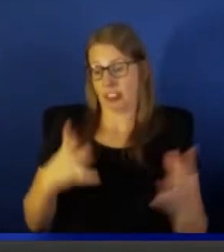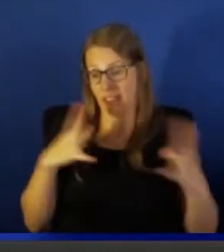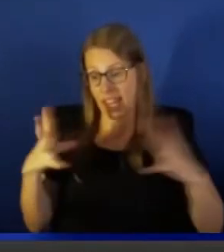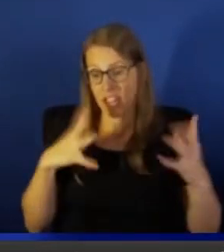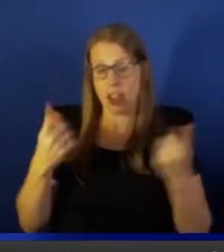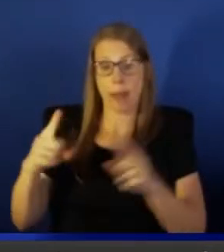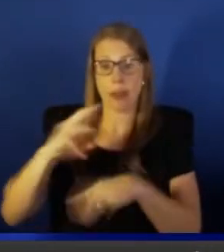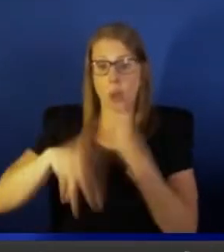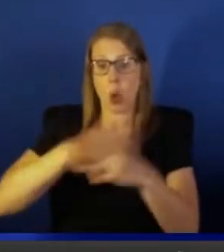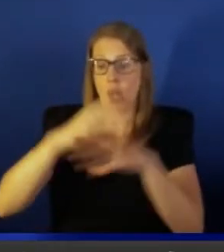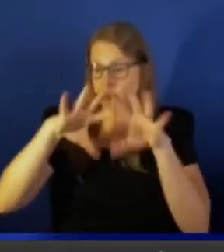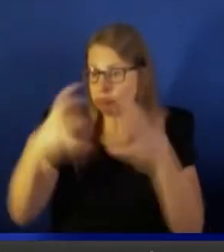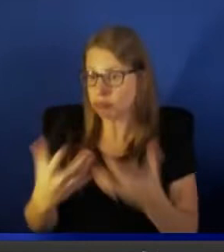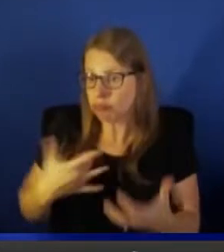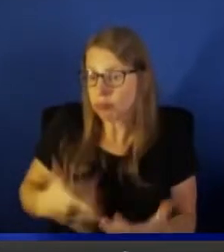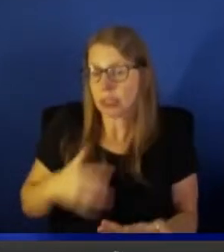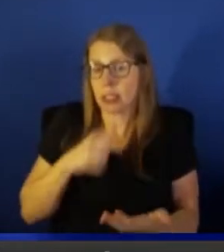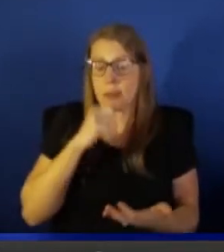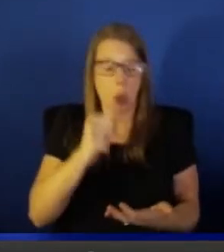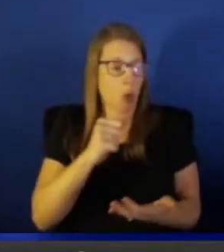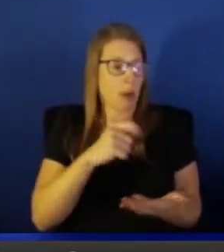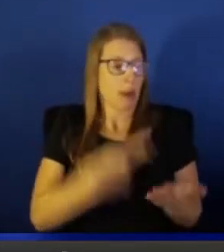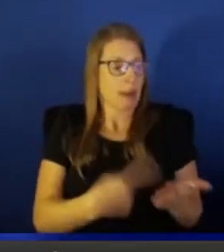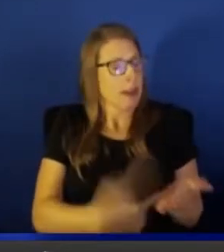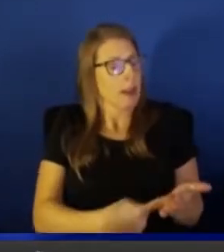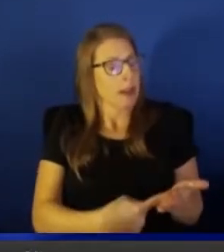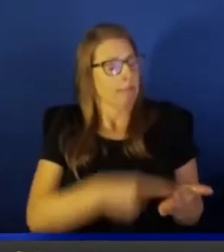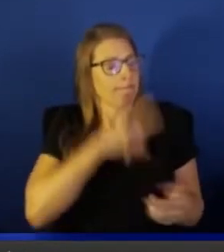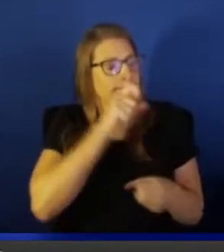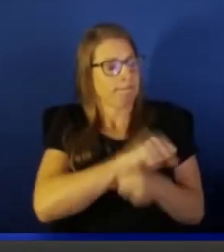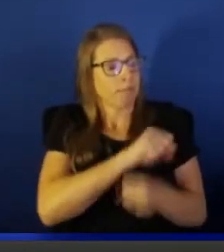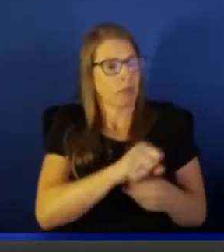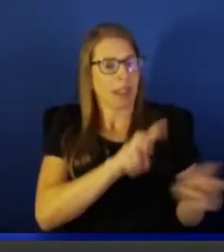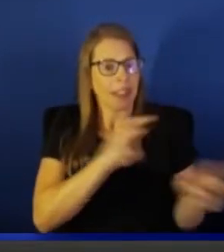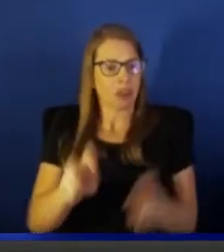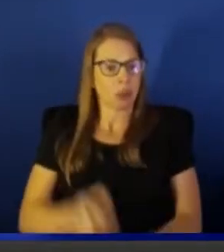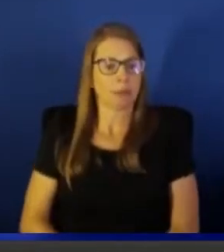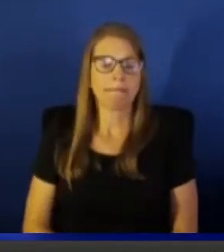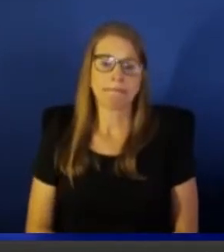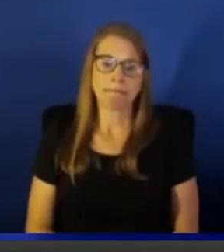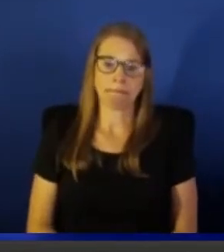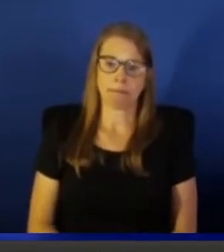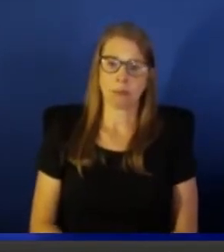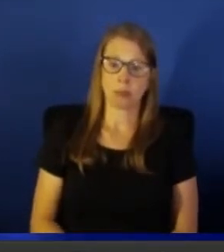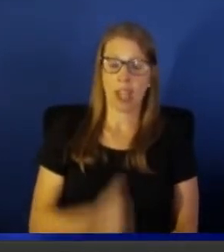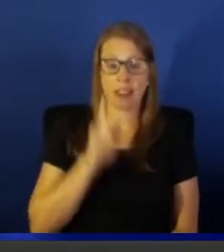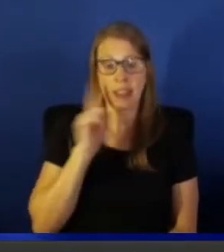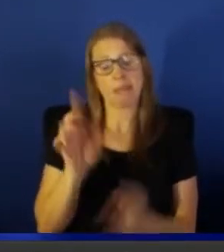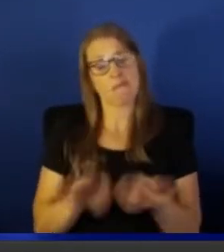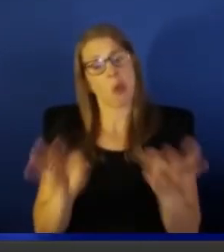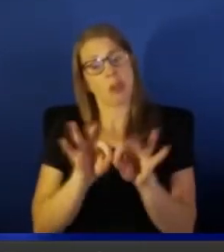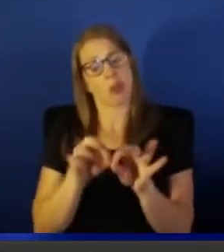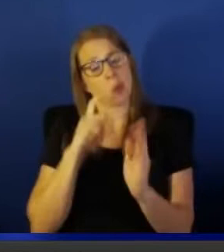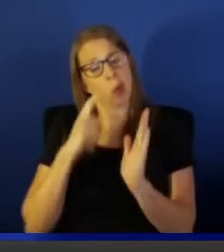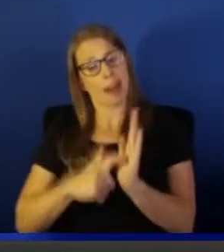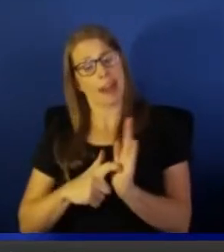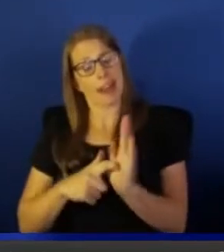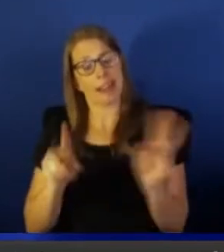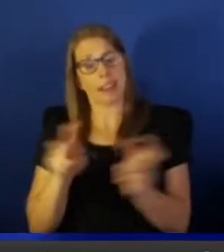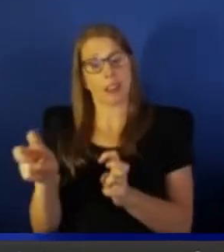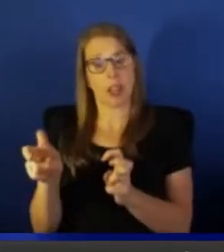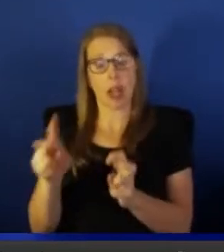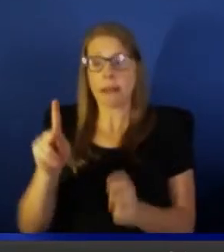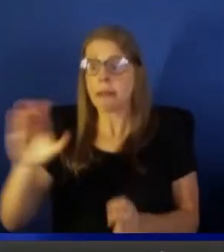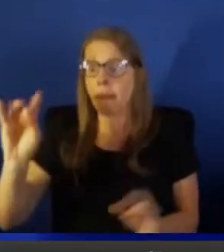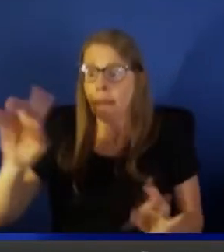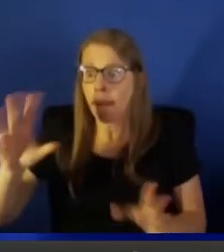We usually don't talk about that very real issue. I think it's important for us to recognize the issue, not so much from a Kansas City's a terrible place, but instead, how can